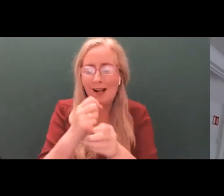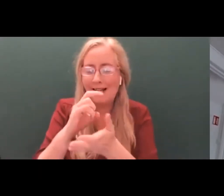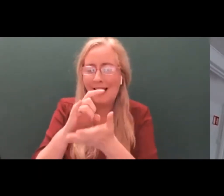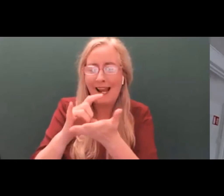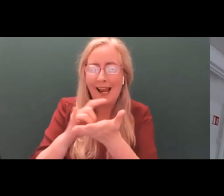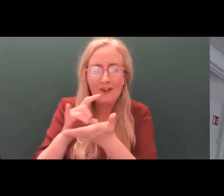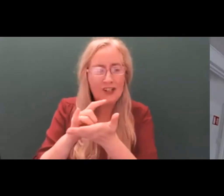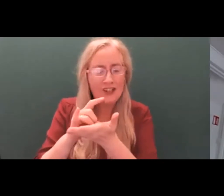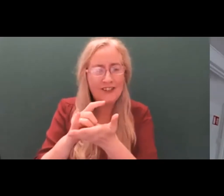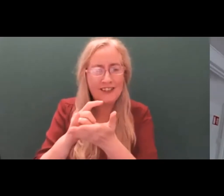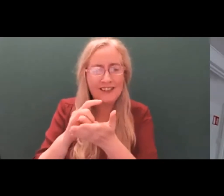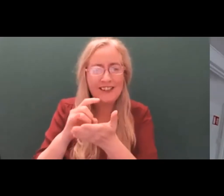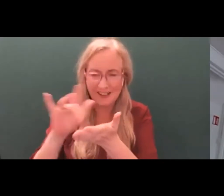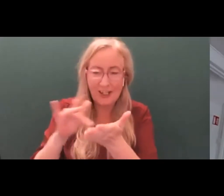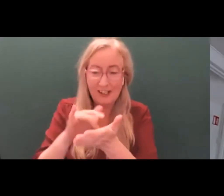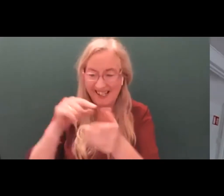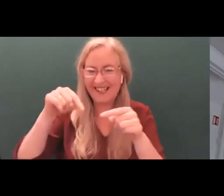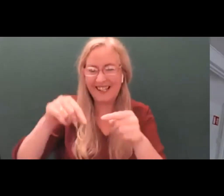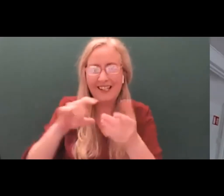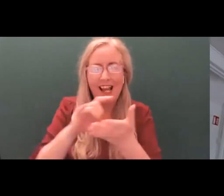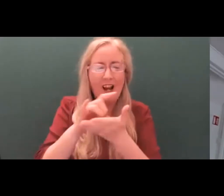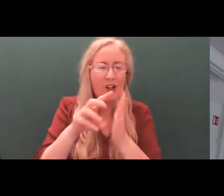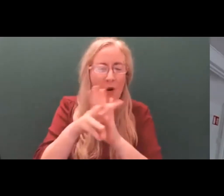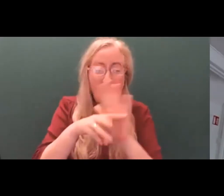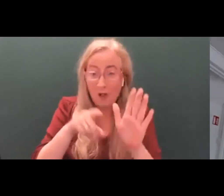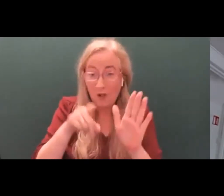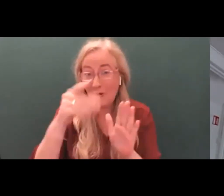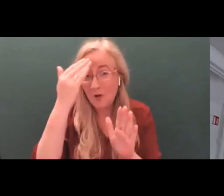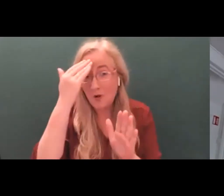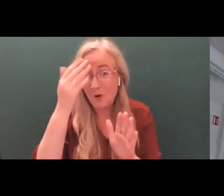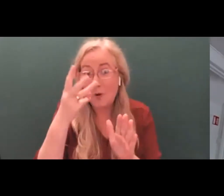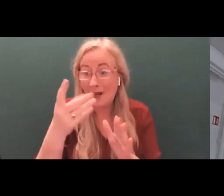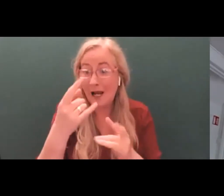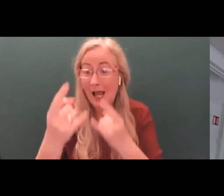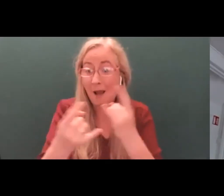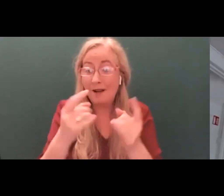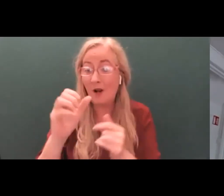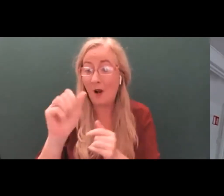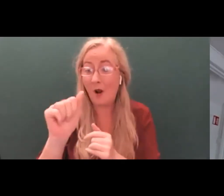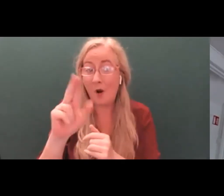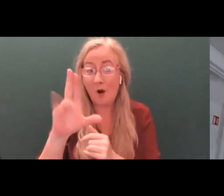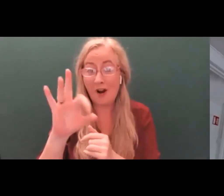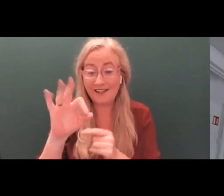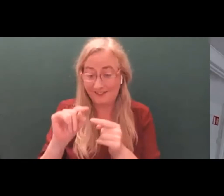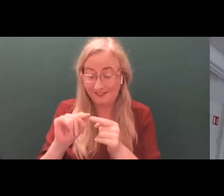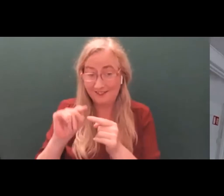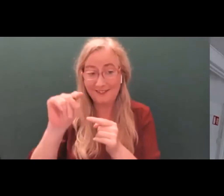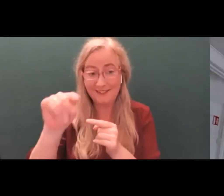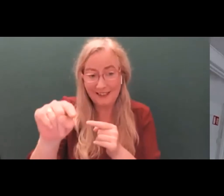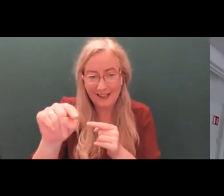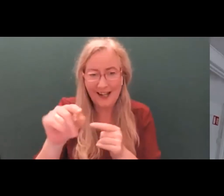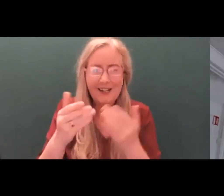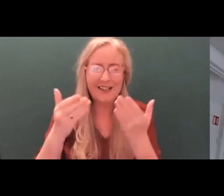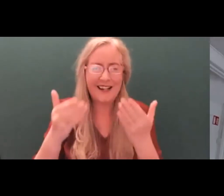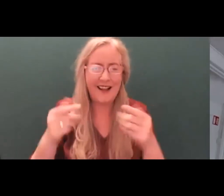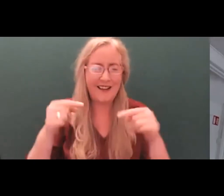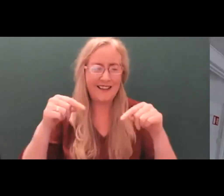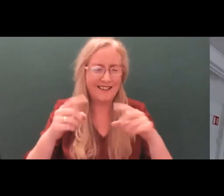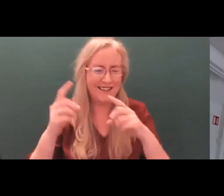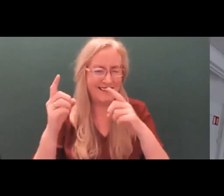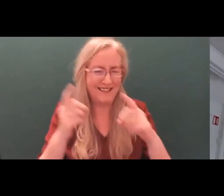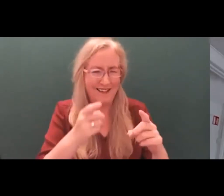all about Heritage Week, which is happening, as you know, in August. So this is where we get down and dirty, where we work